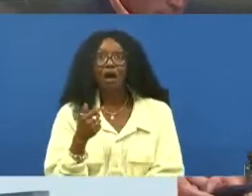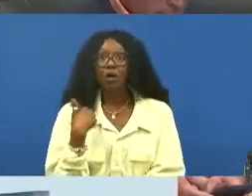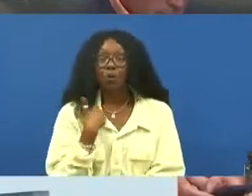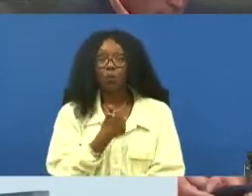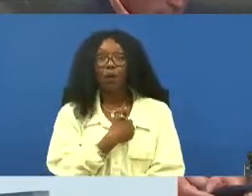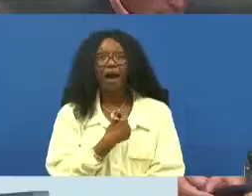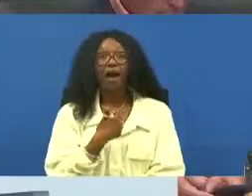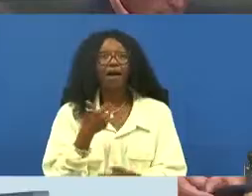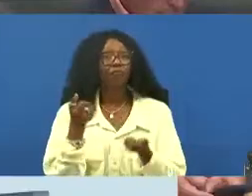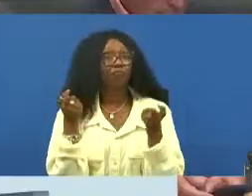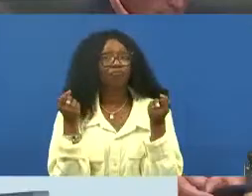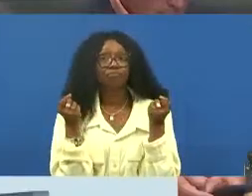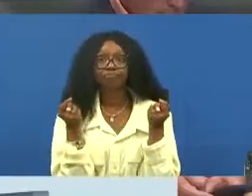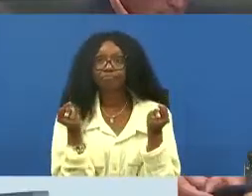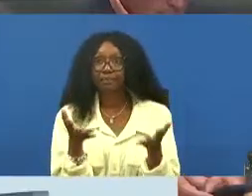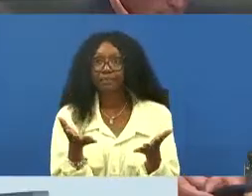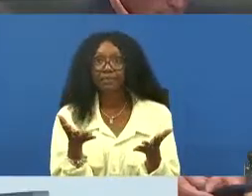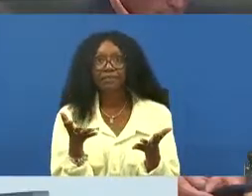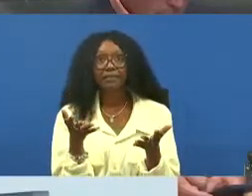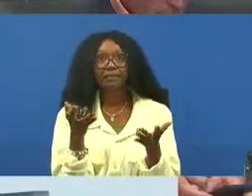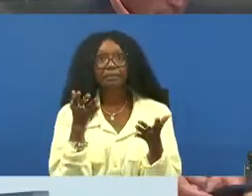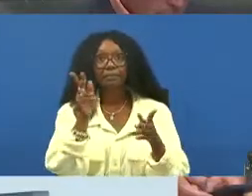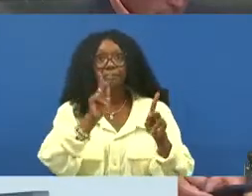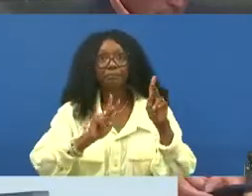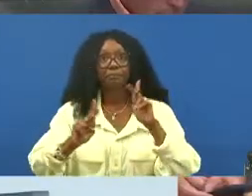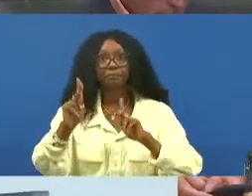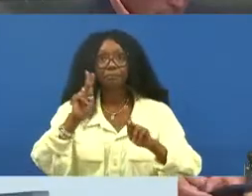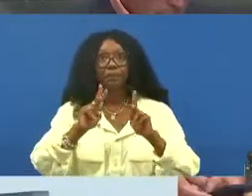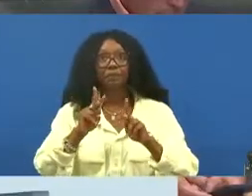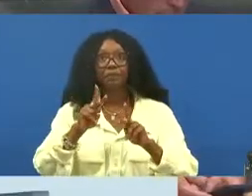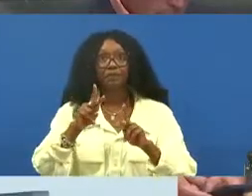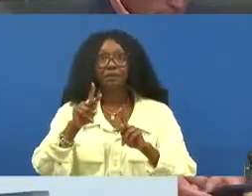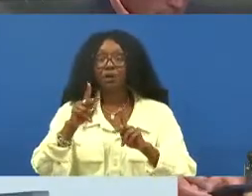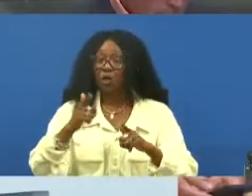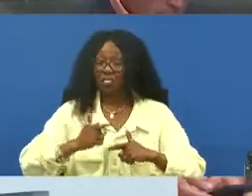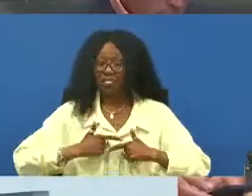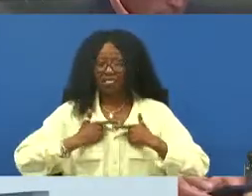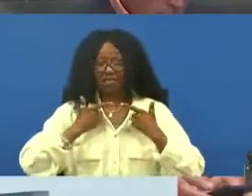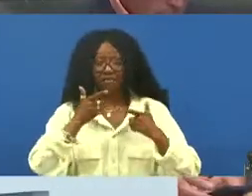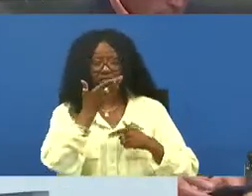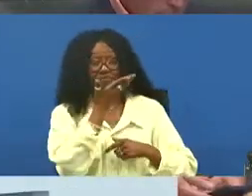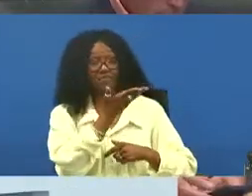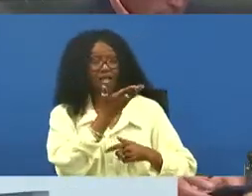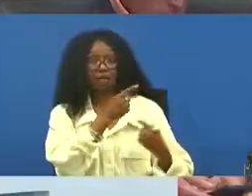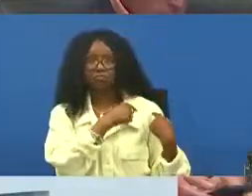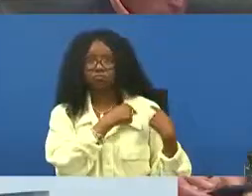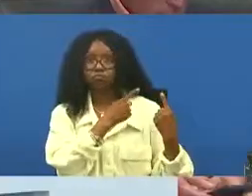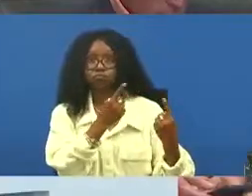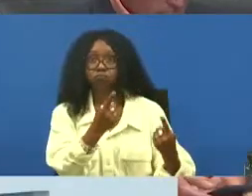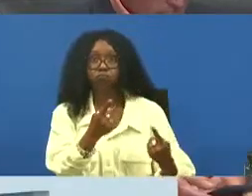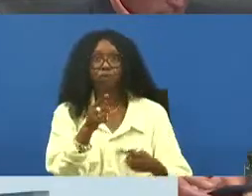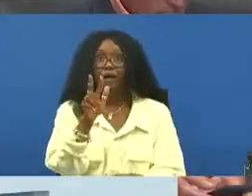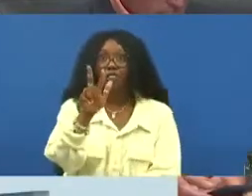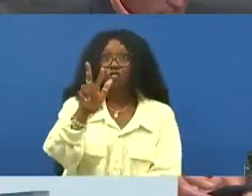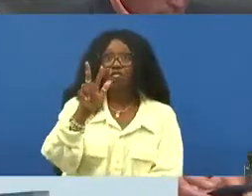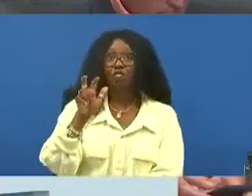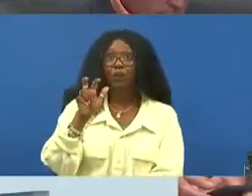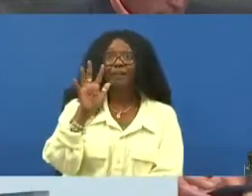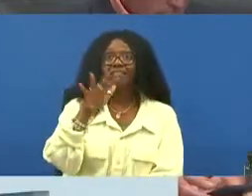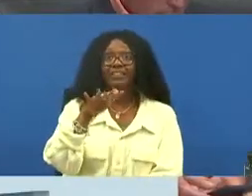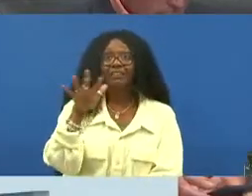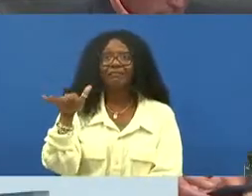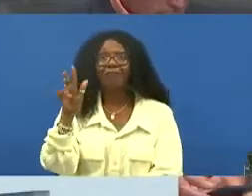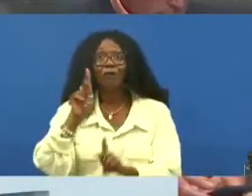lot of individuals that have been staying in this community a long time. We have over 355